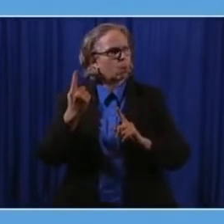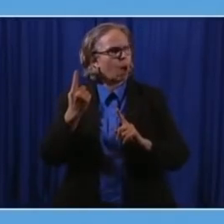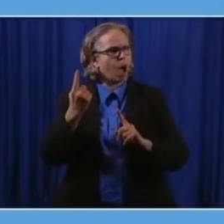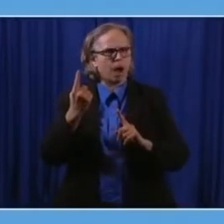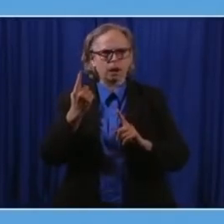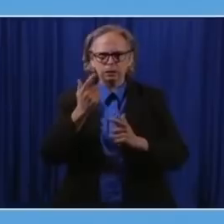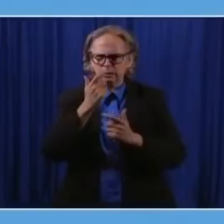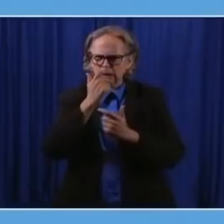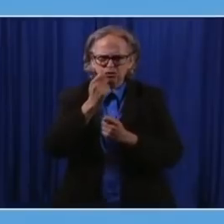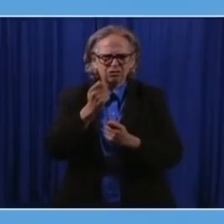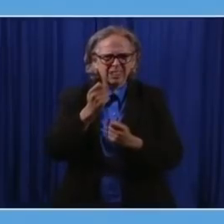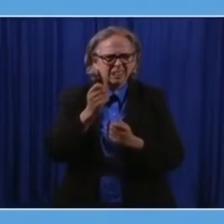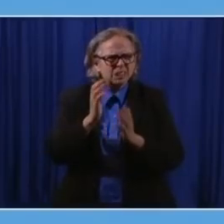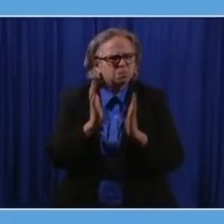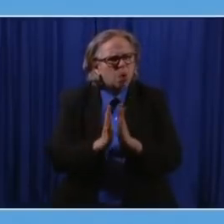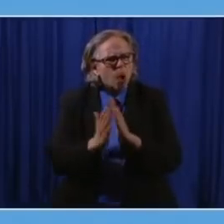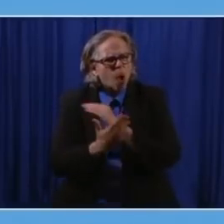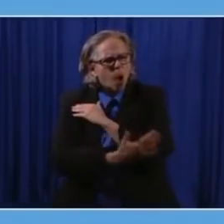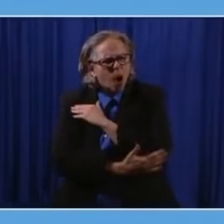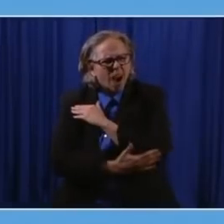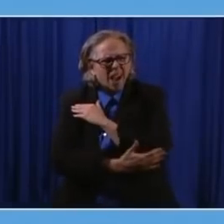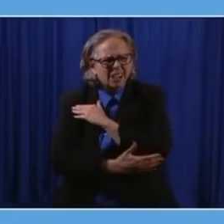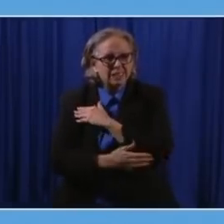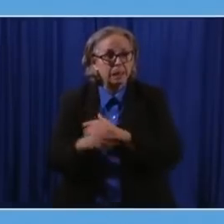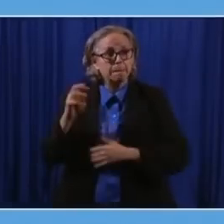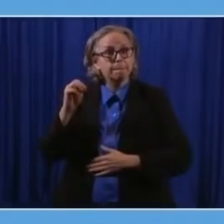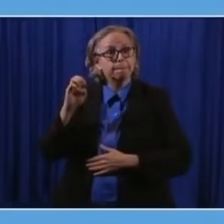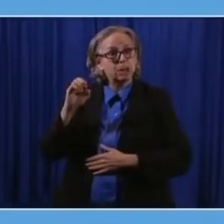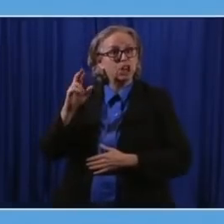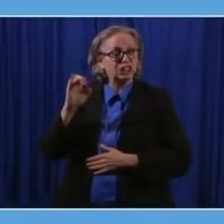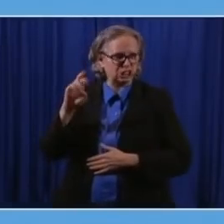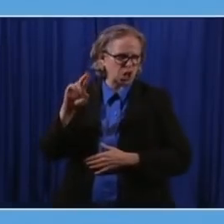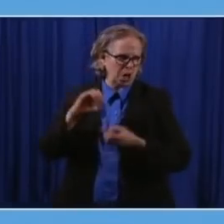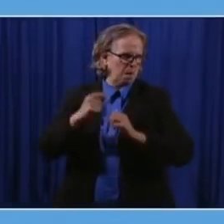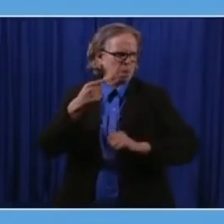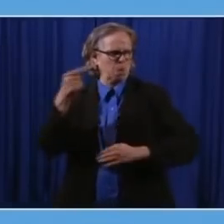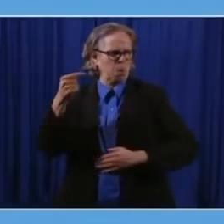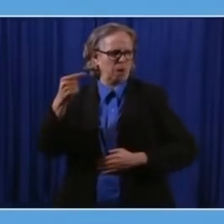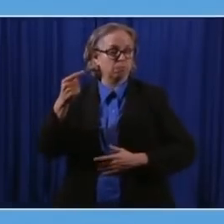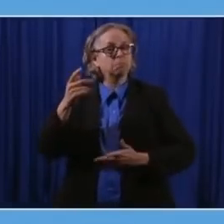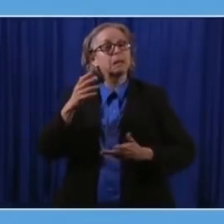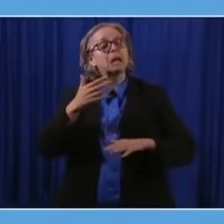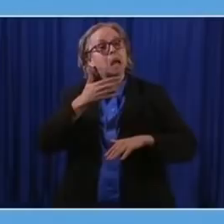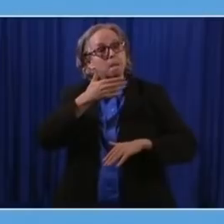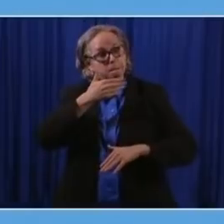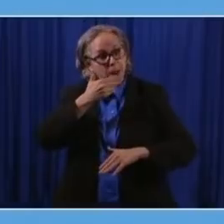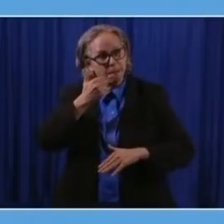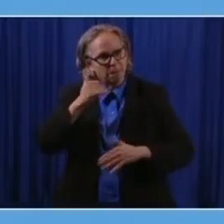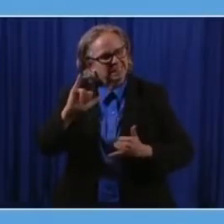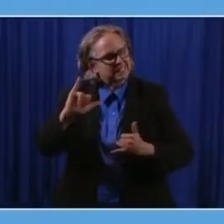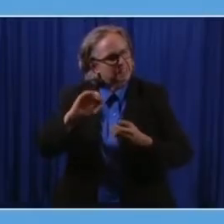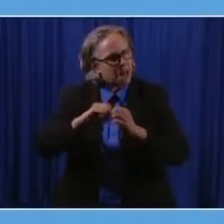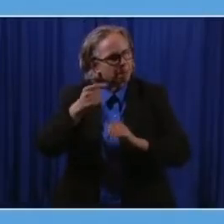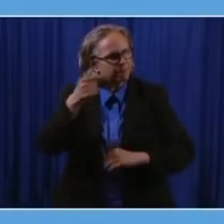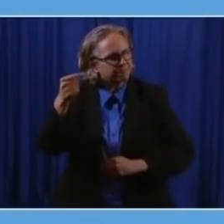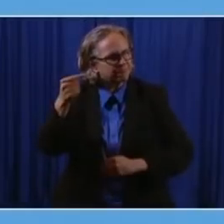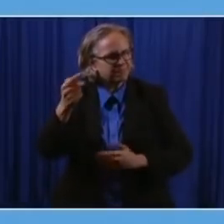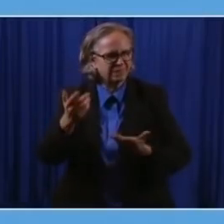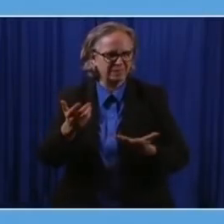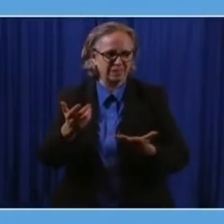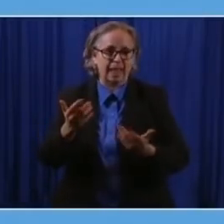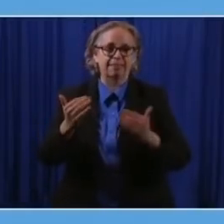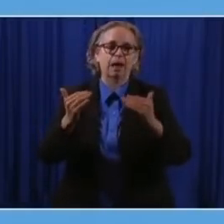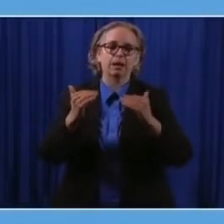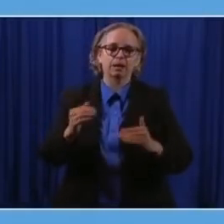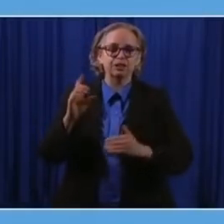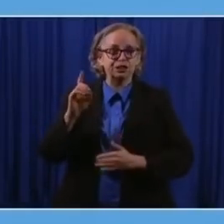Mercer County has actually come down a little bit, but still at a very, very high level. And then Darke County is next, Lawrence